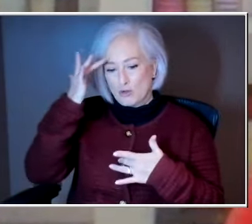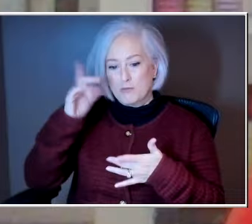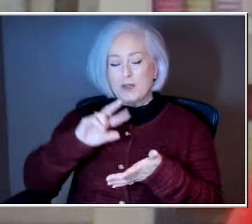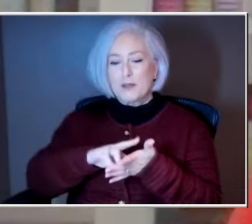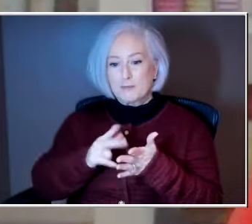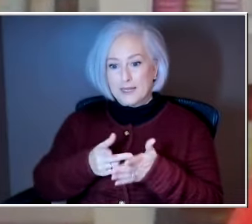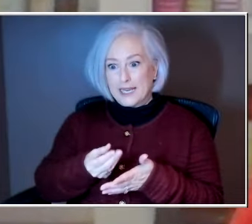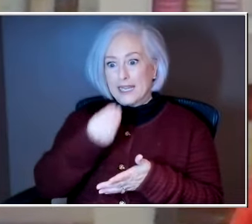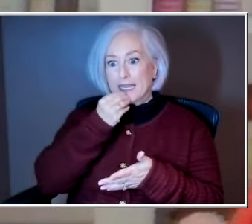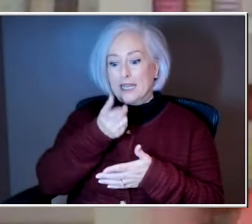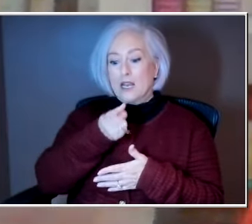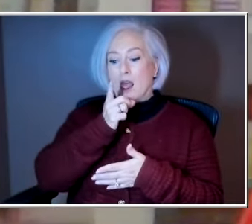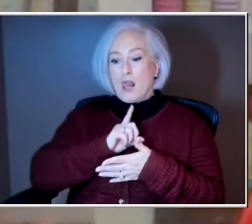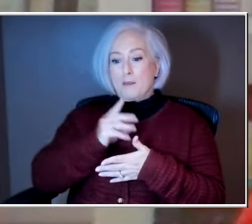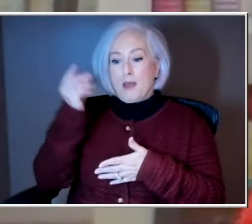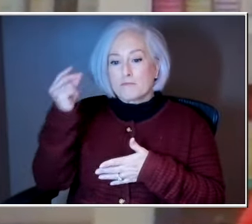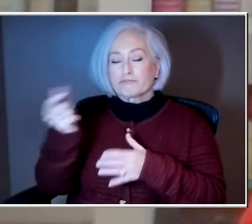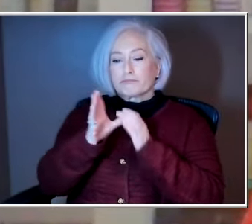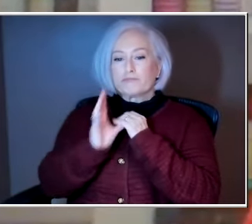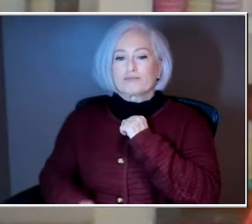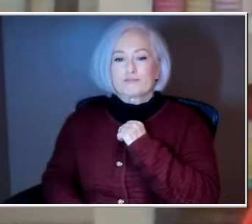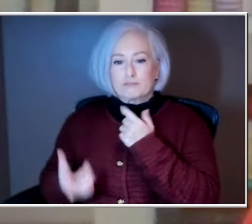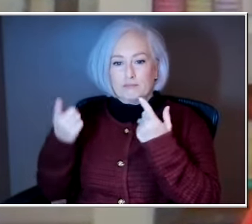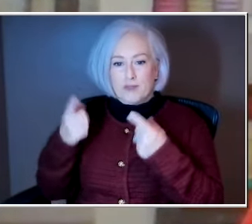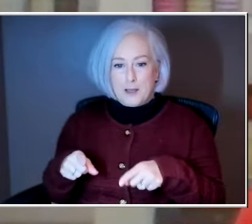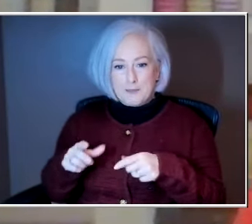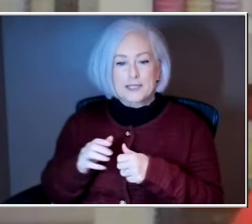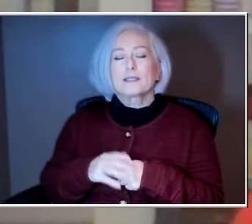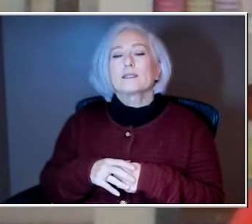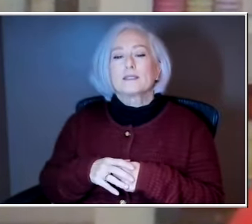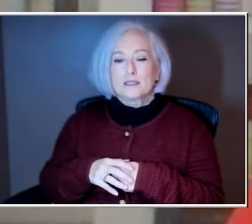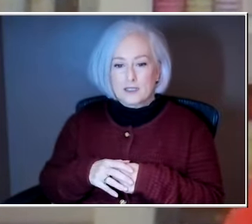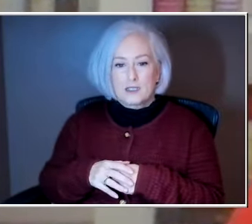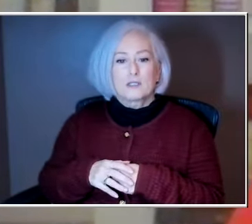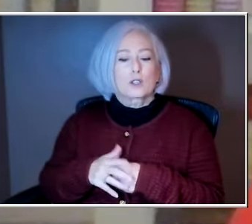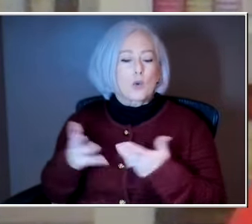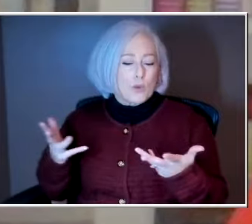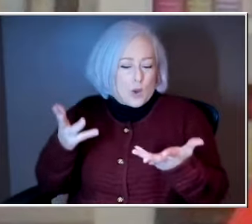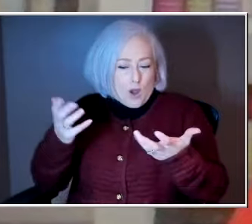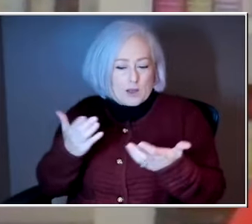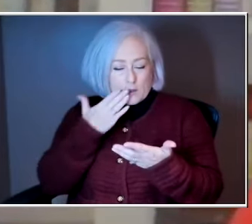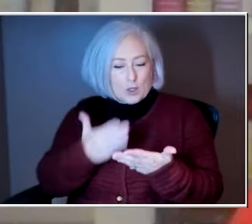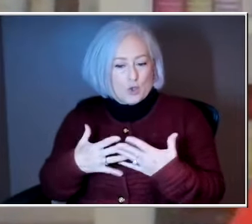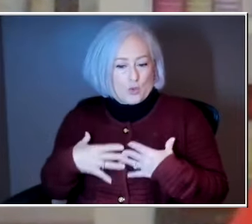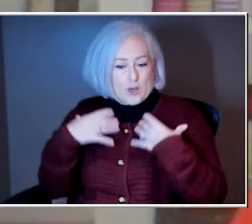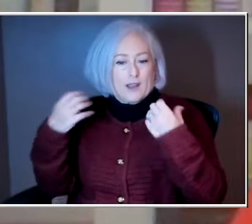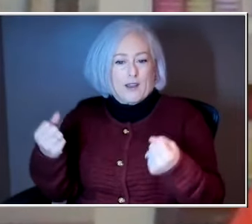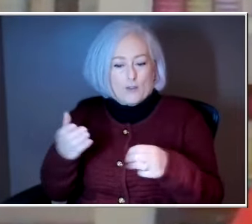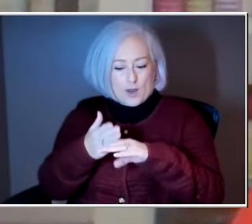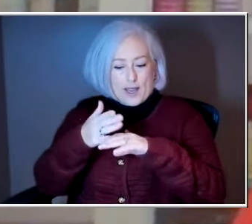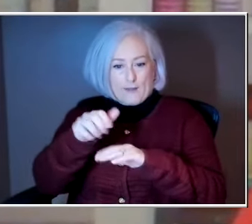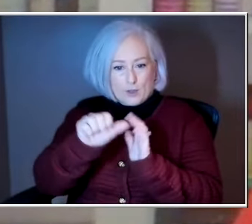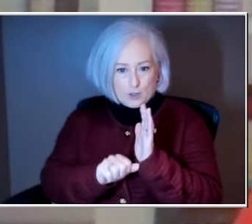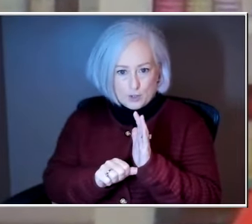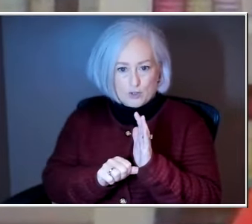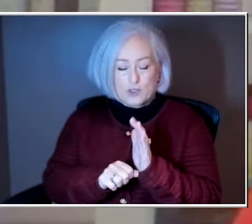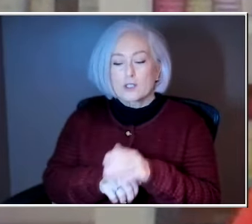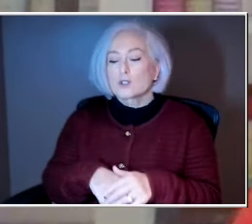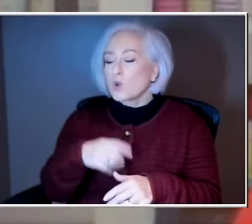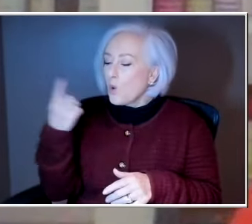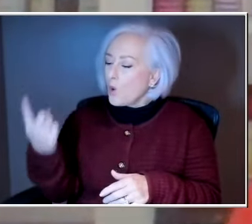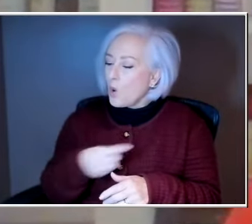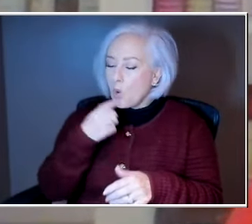have a good recovery and, kind of journey after surgery. And so avoiding sugar-sweetened beverages